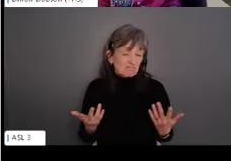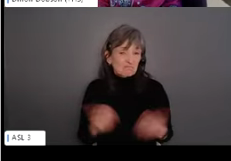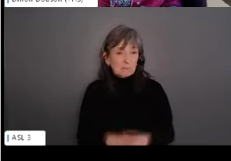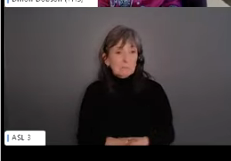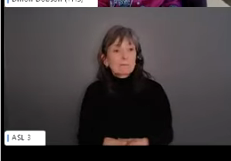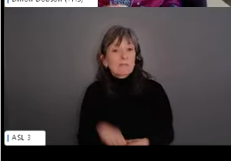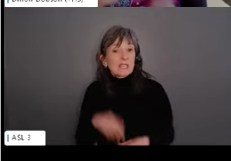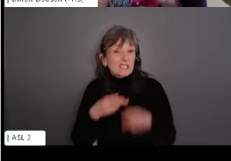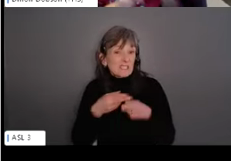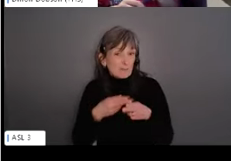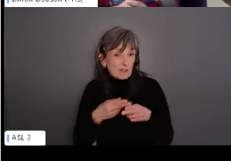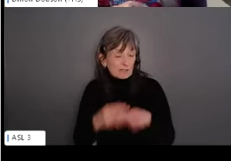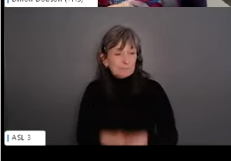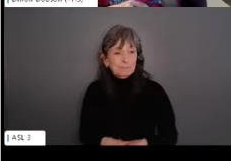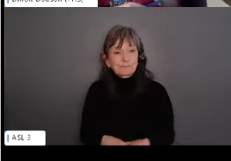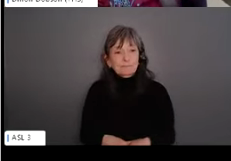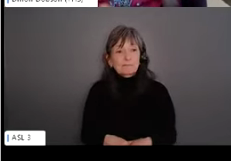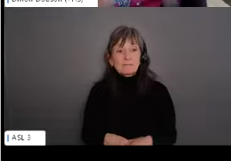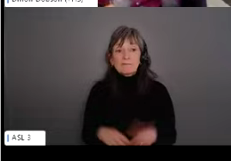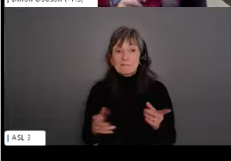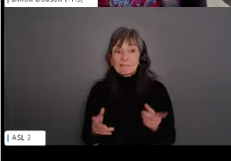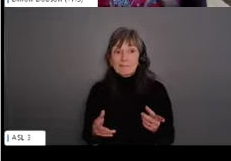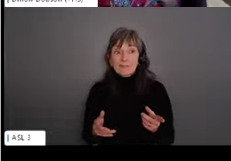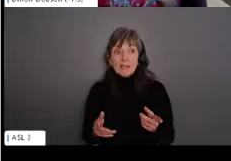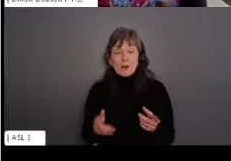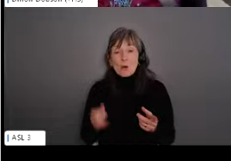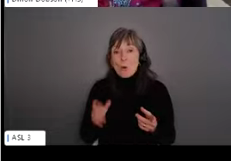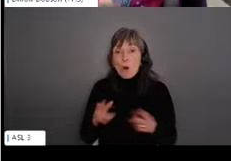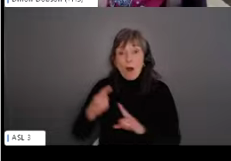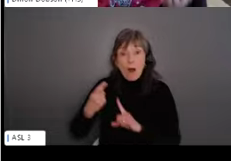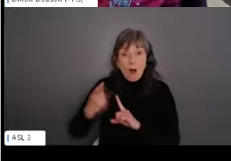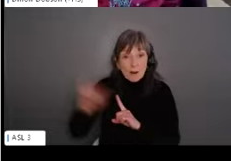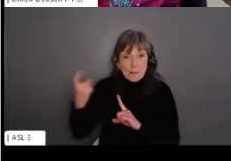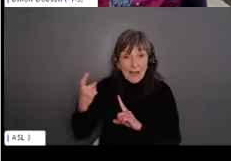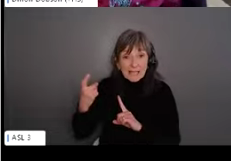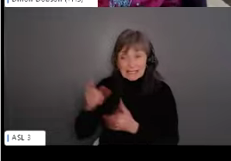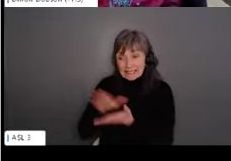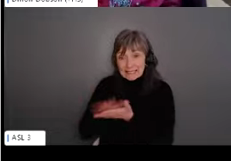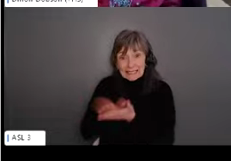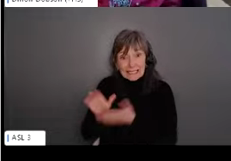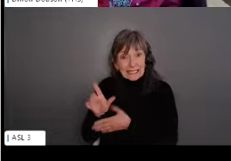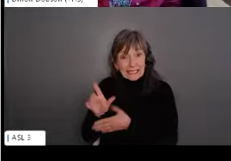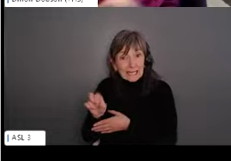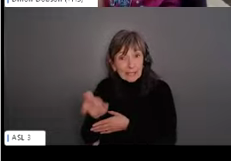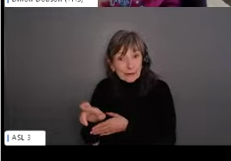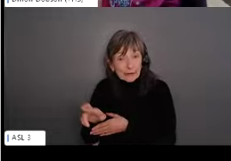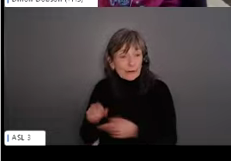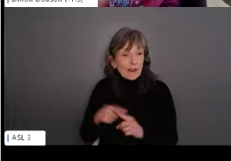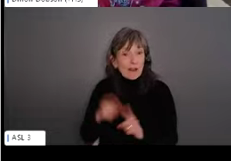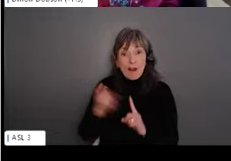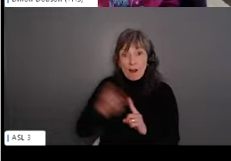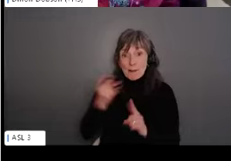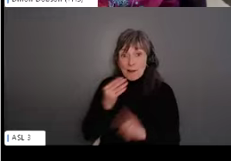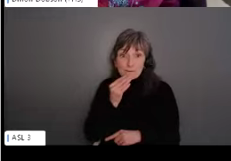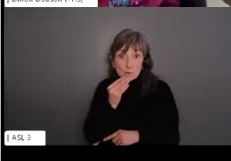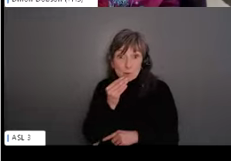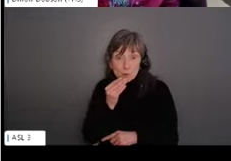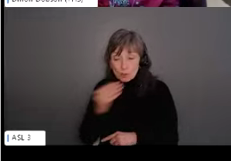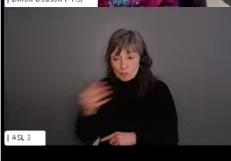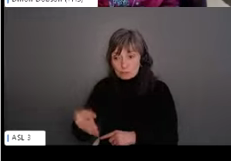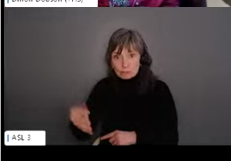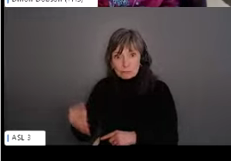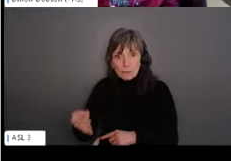Real basic things like automatic kitty litters, automatic pet feeders. These are great tools and strategies that can really help people stay